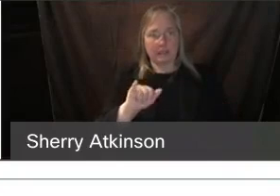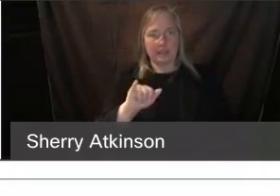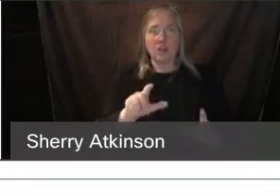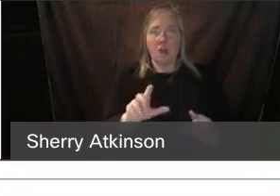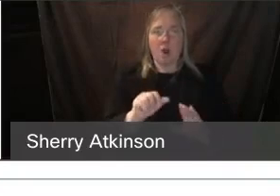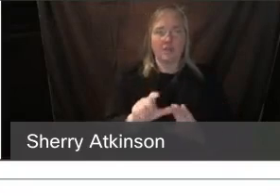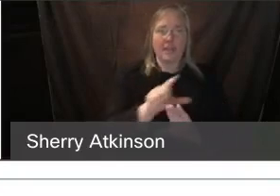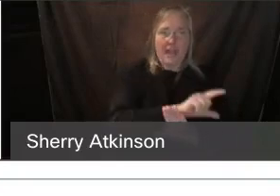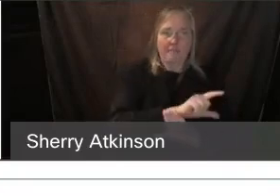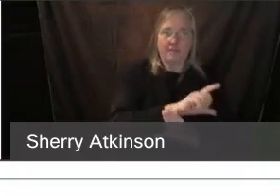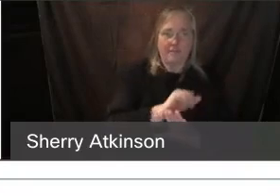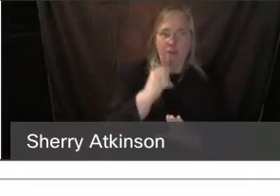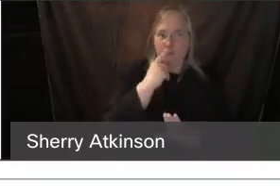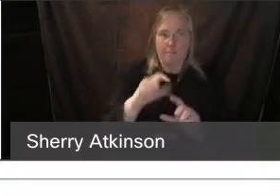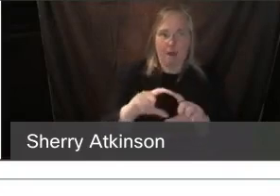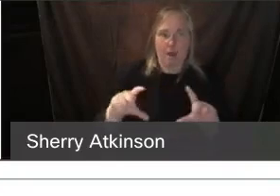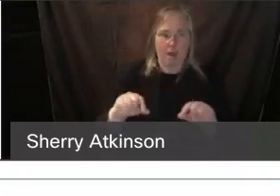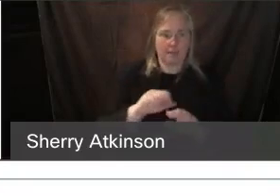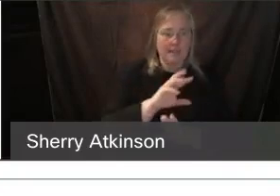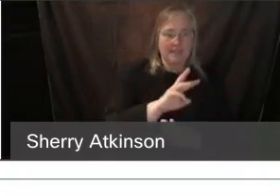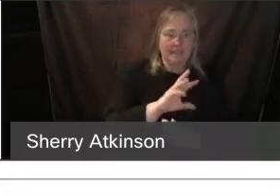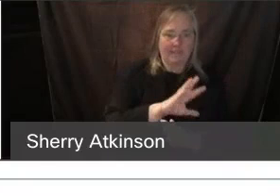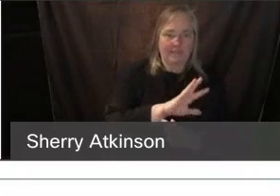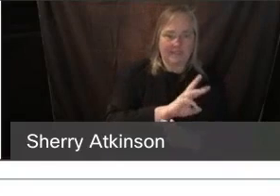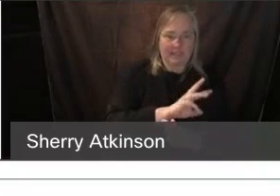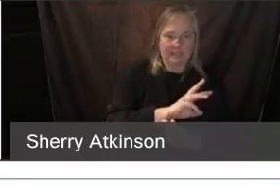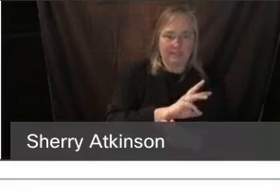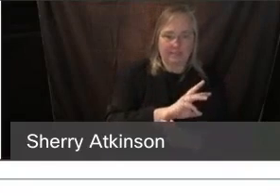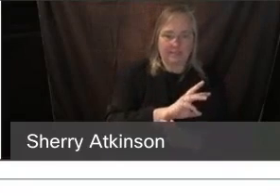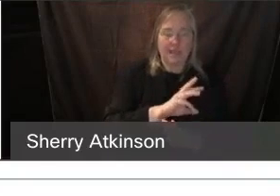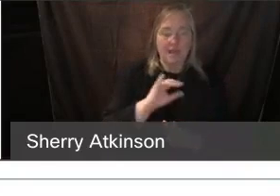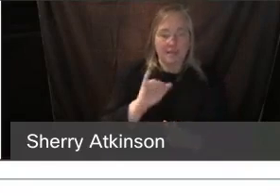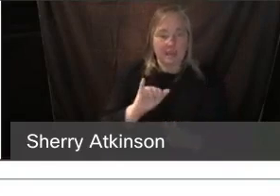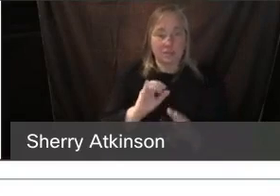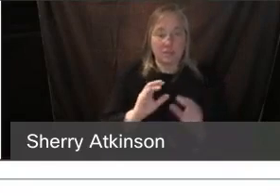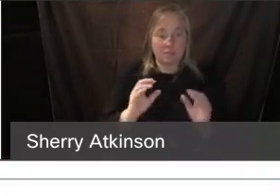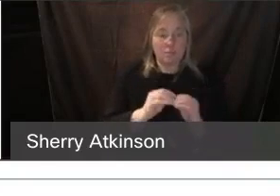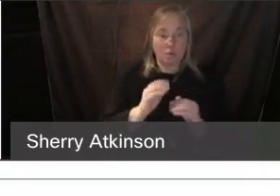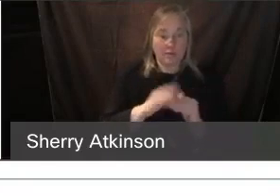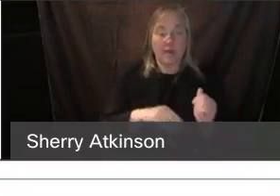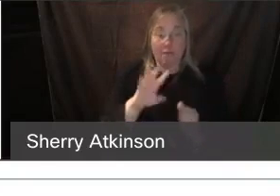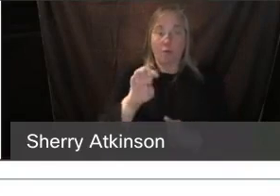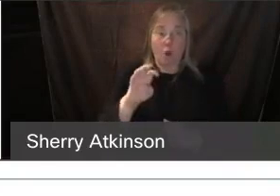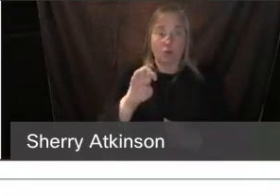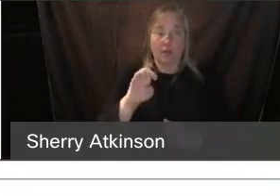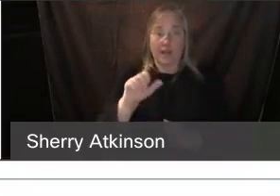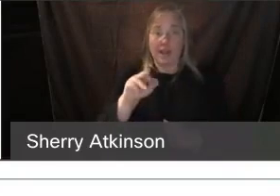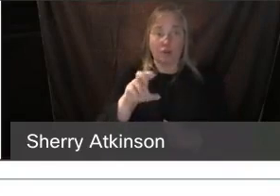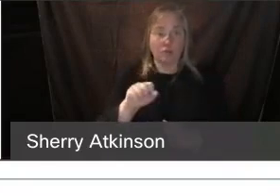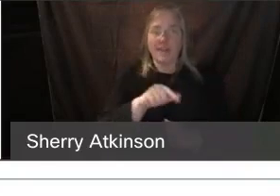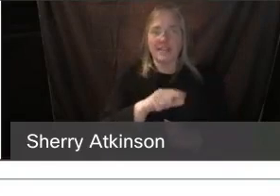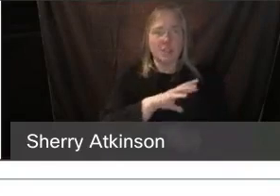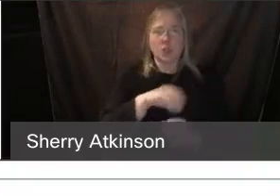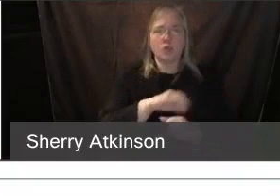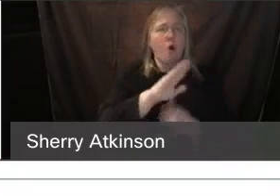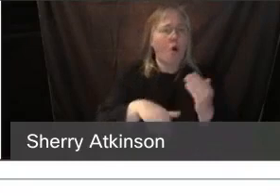the 656. It's greater than the 400 or so that I said before. This includes all undeveloped land,